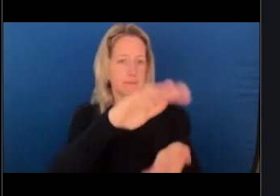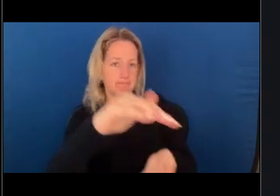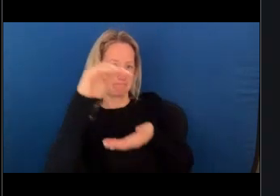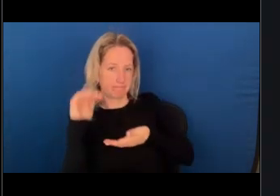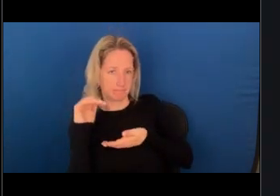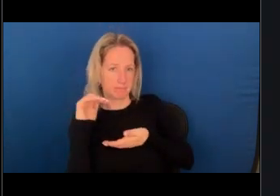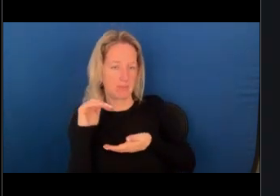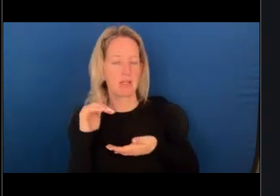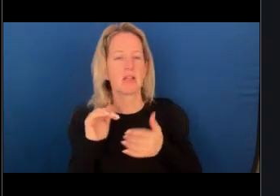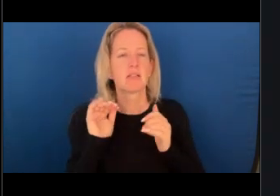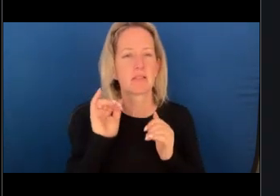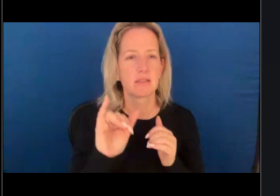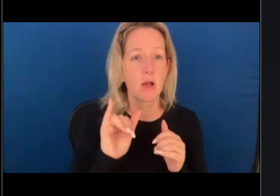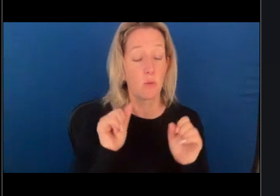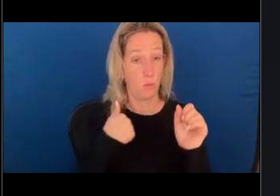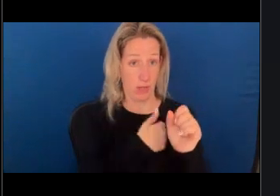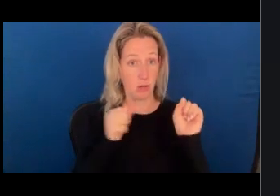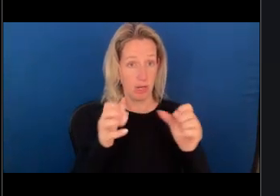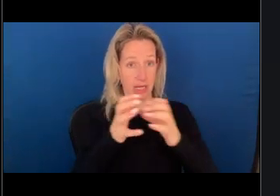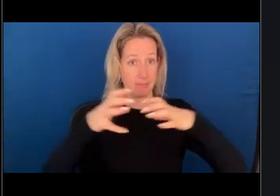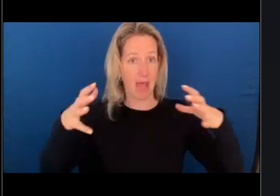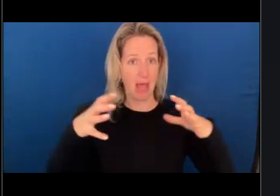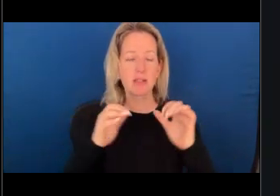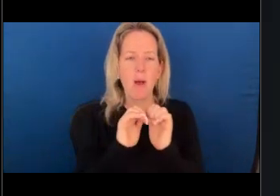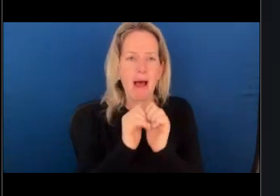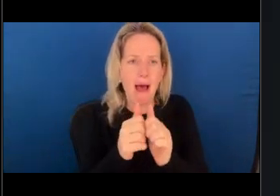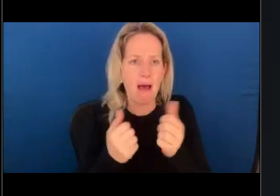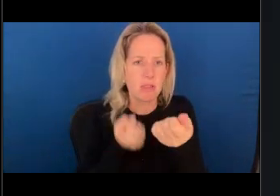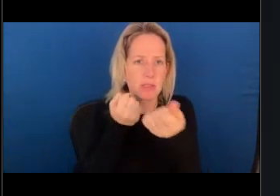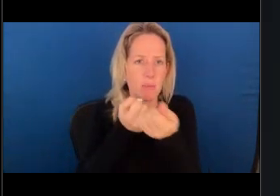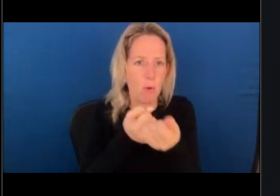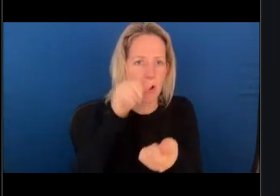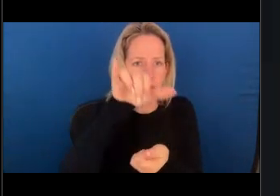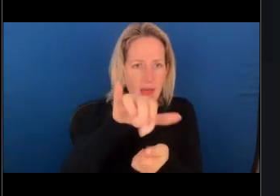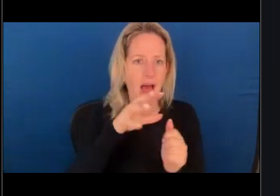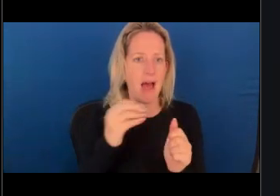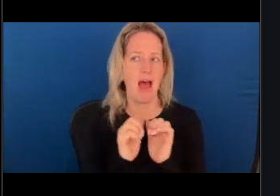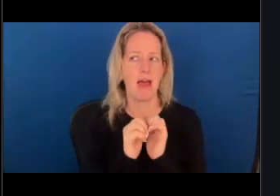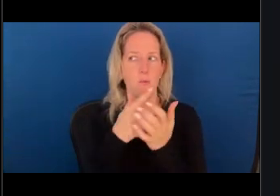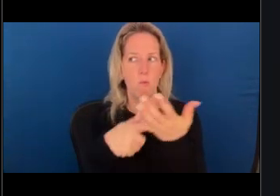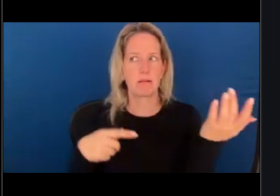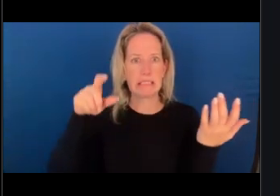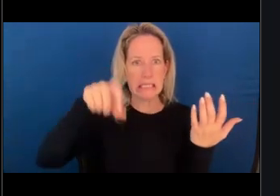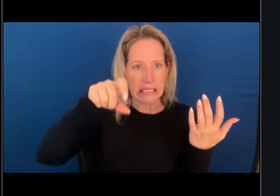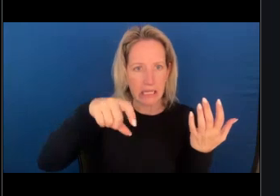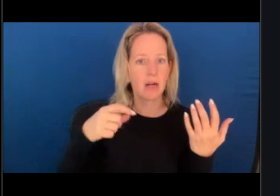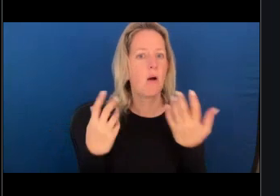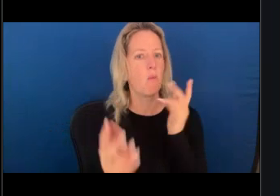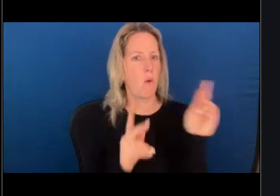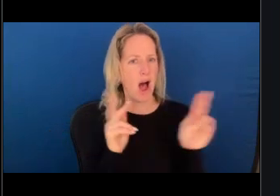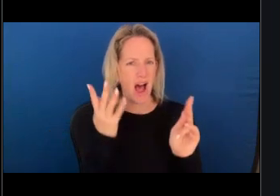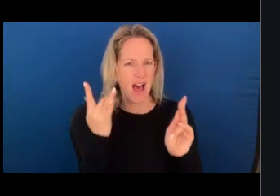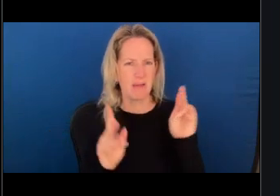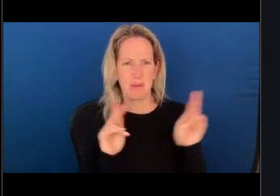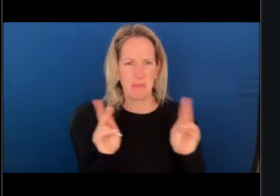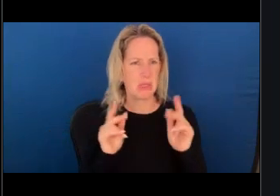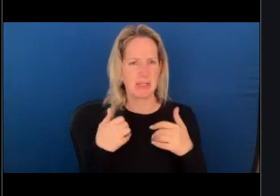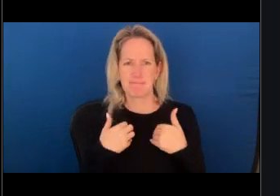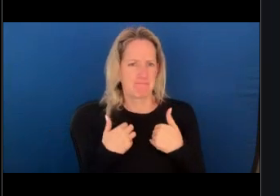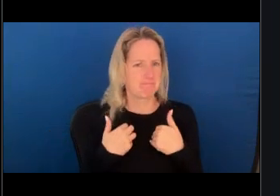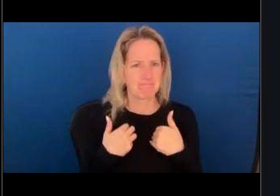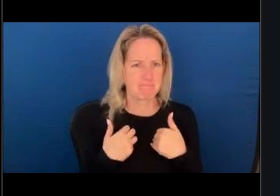do we support this expansion in the places where we work? And what's needed to move forward? What's holding people back from being able to take